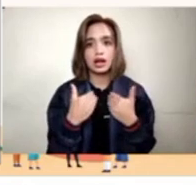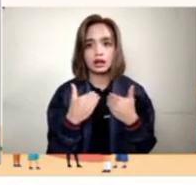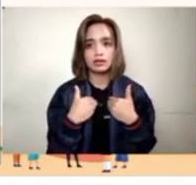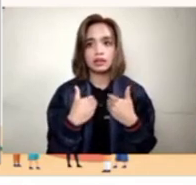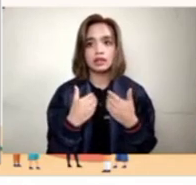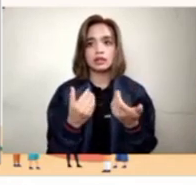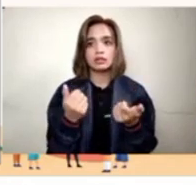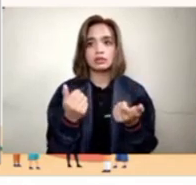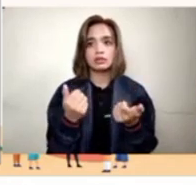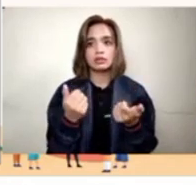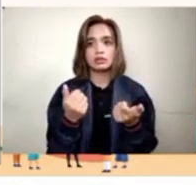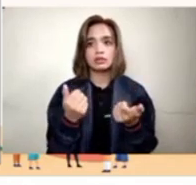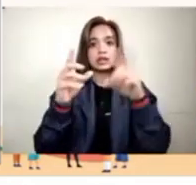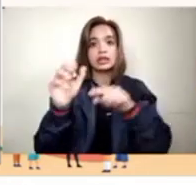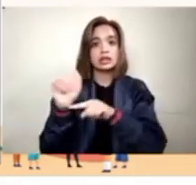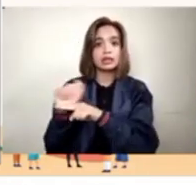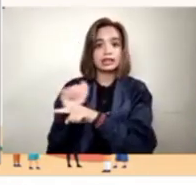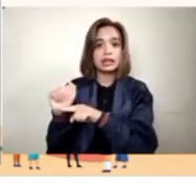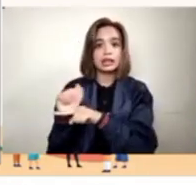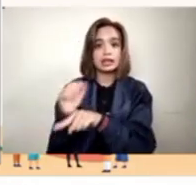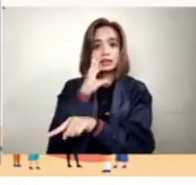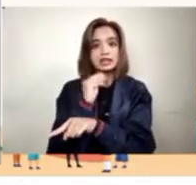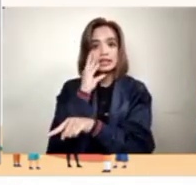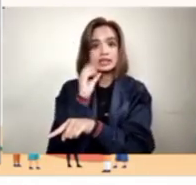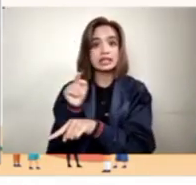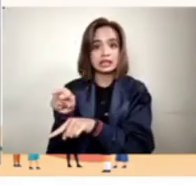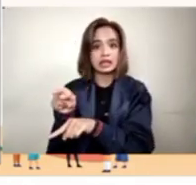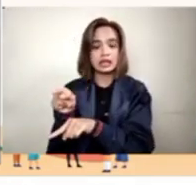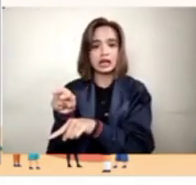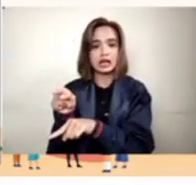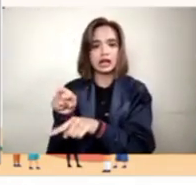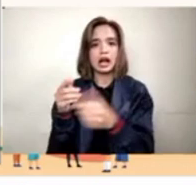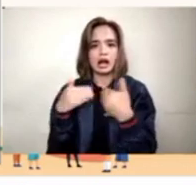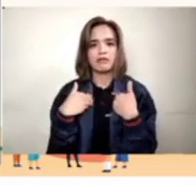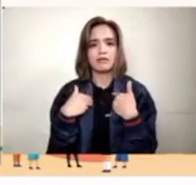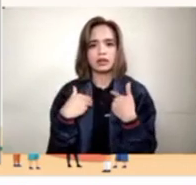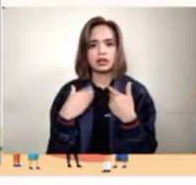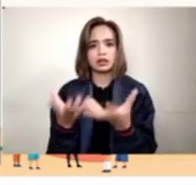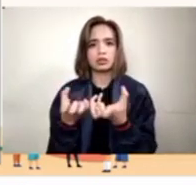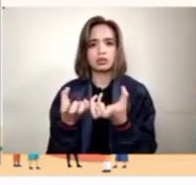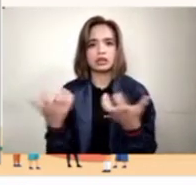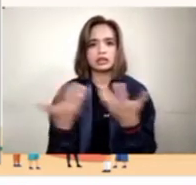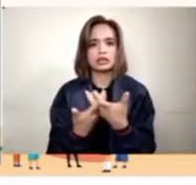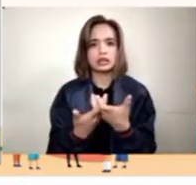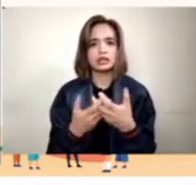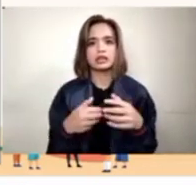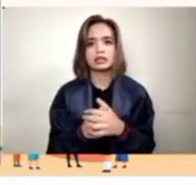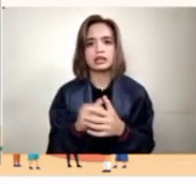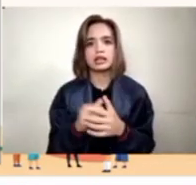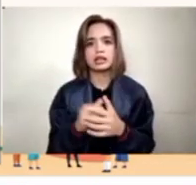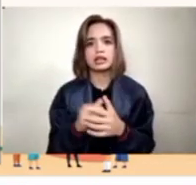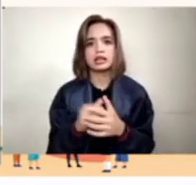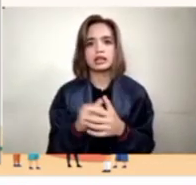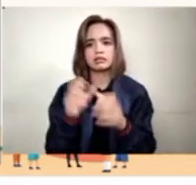teachers acquire higher education, training, and experience, they already embody the desired